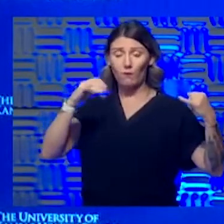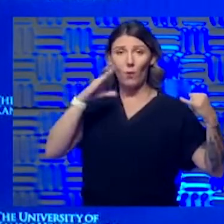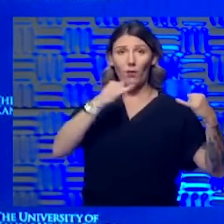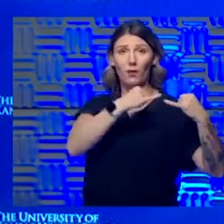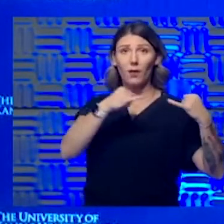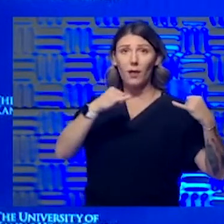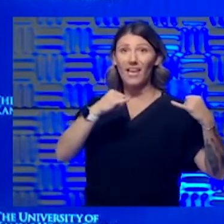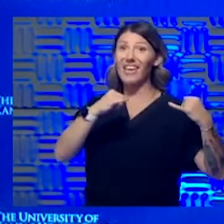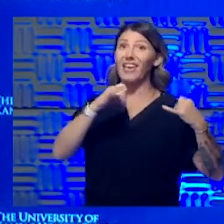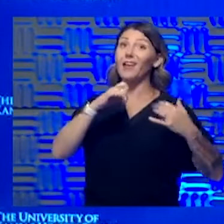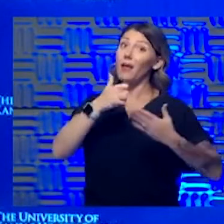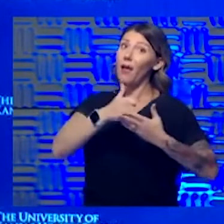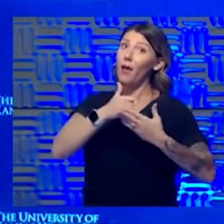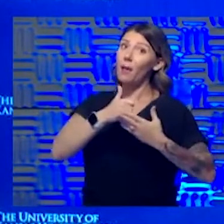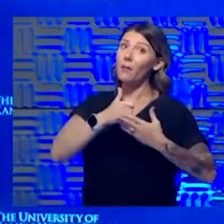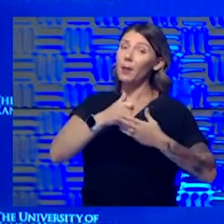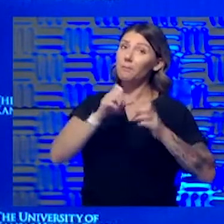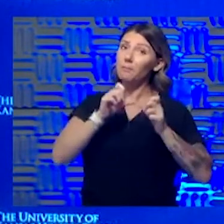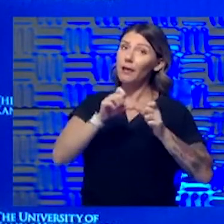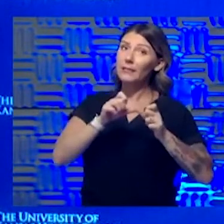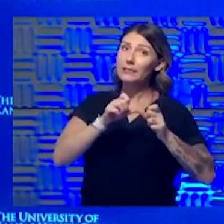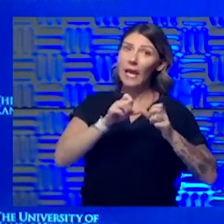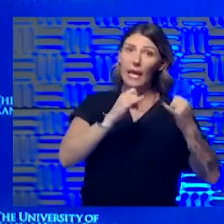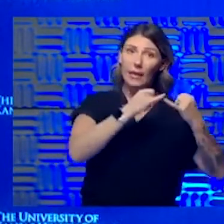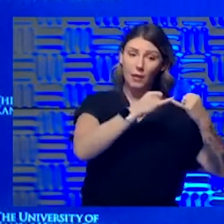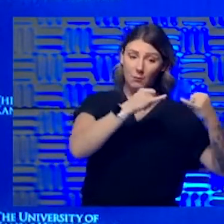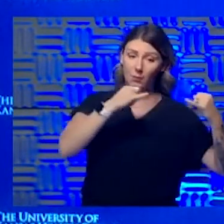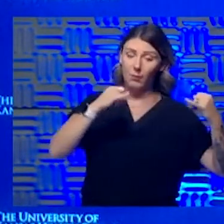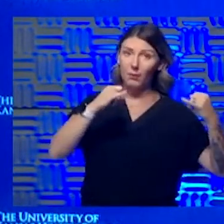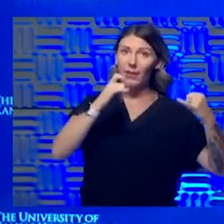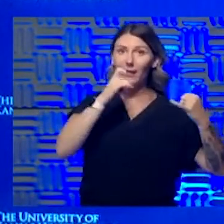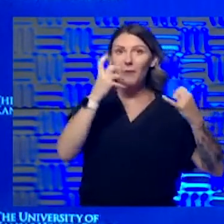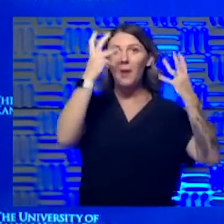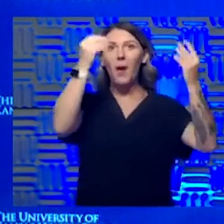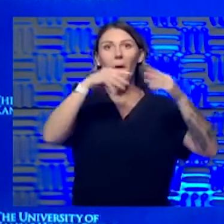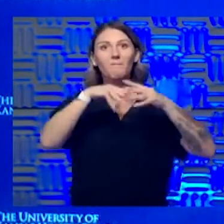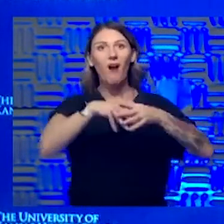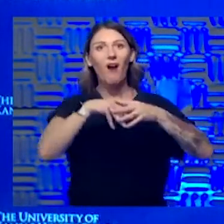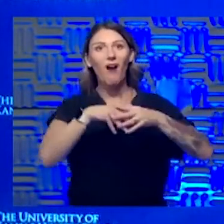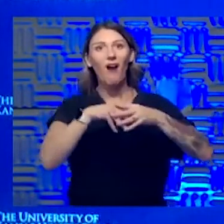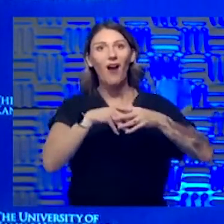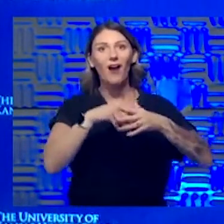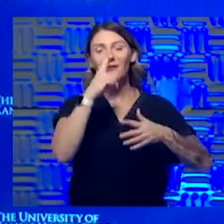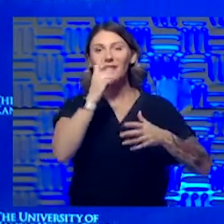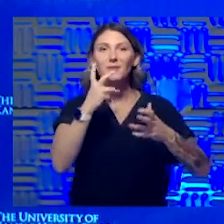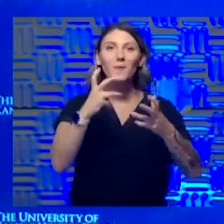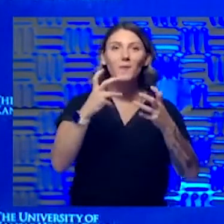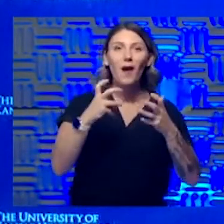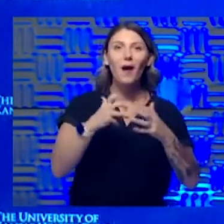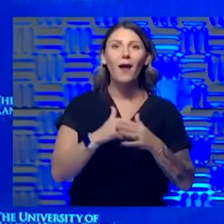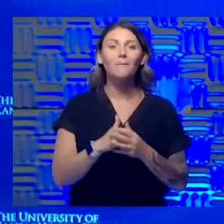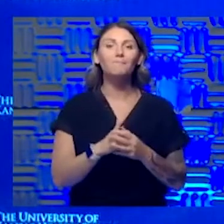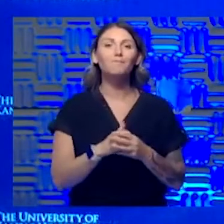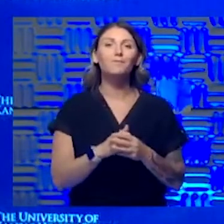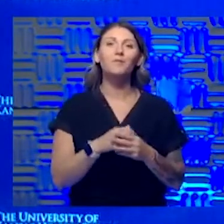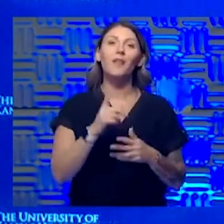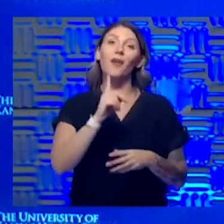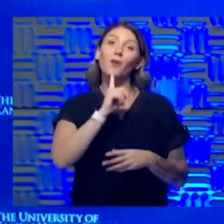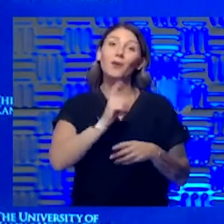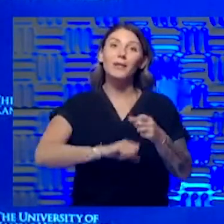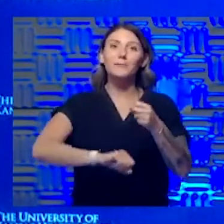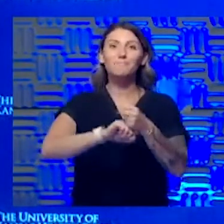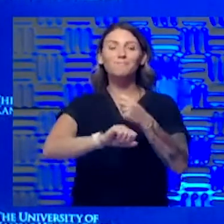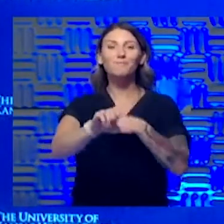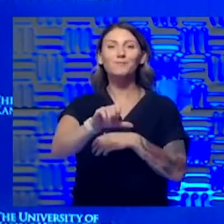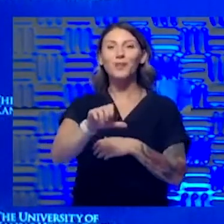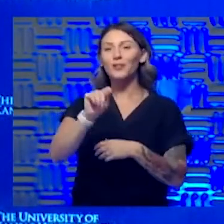come back because we want to go out and party too much. I think one day we even said, and I credited Travis Kelce, but I guess it goes